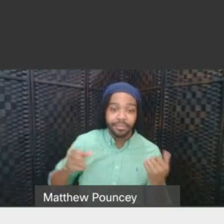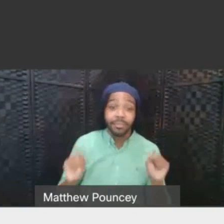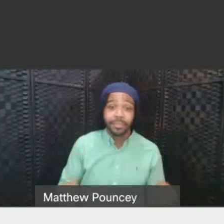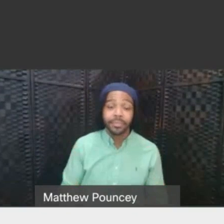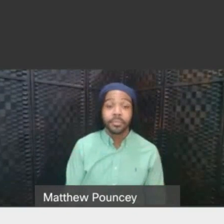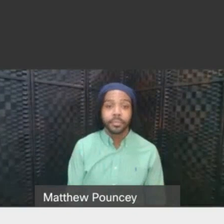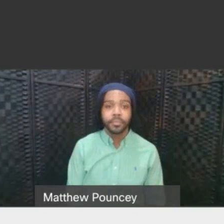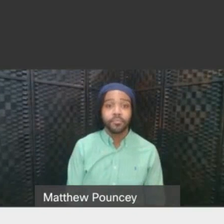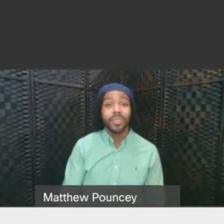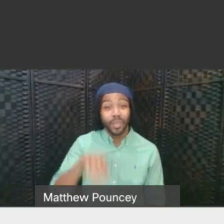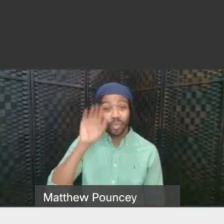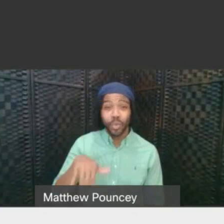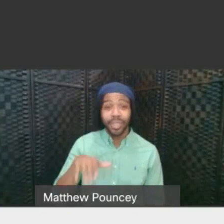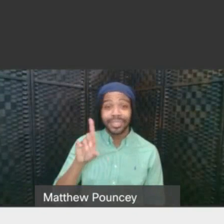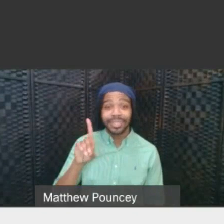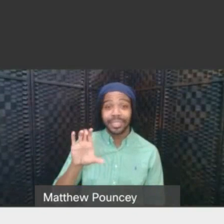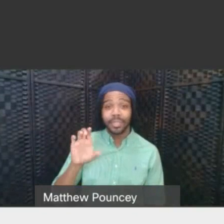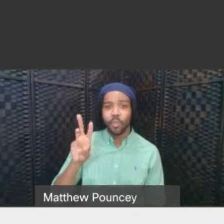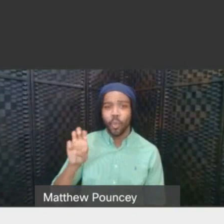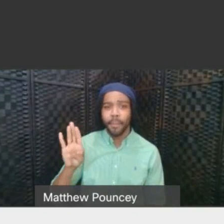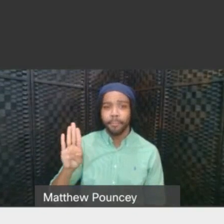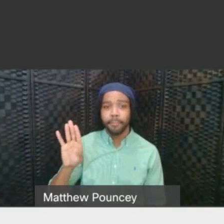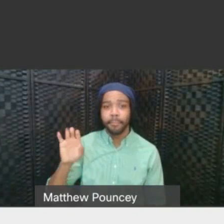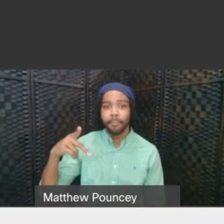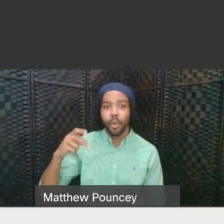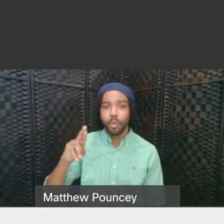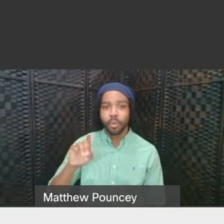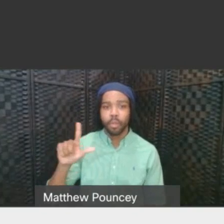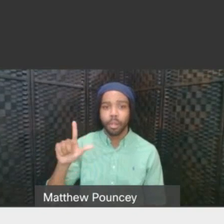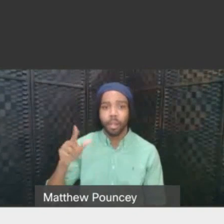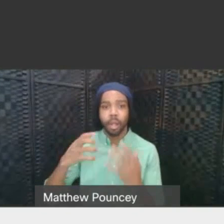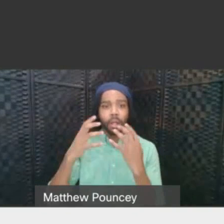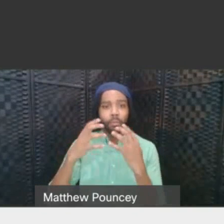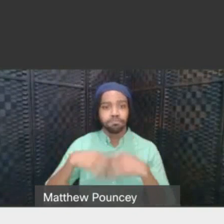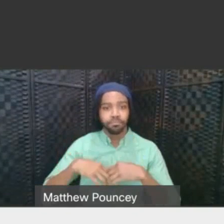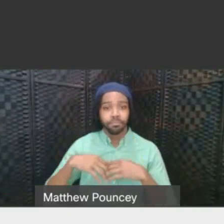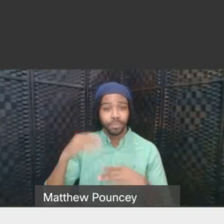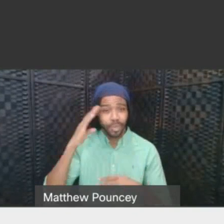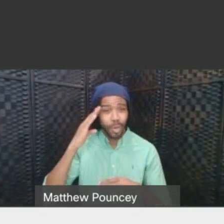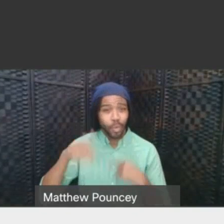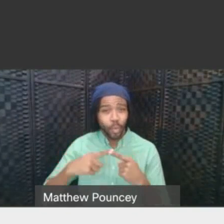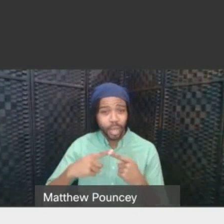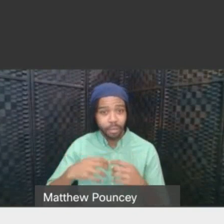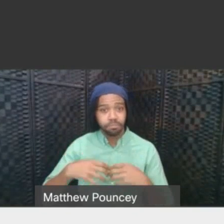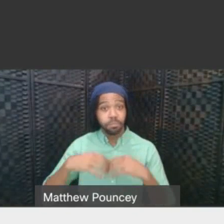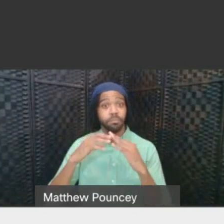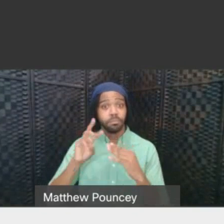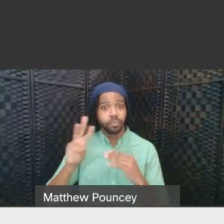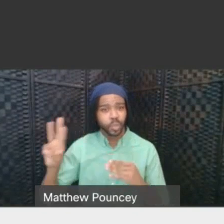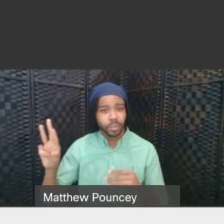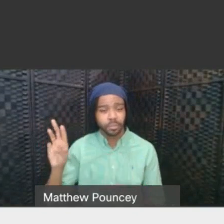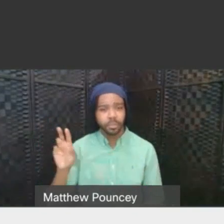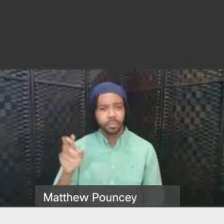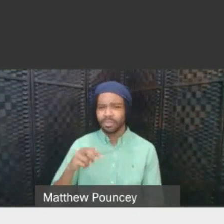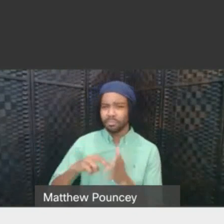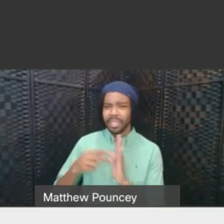The DC web portal has been down. Is there any word on when it will be back up? I don't know what you mean by the DC web portal. Is